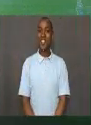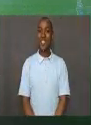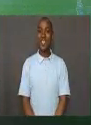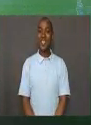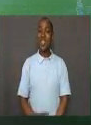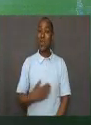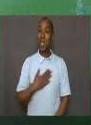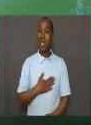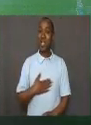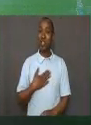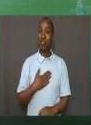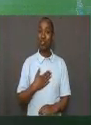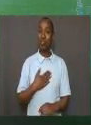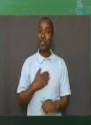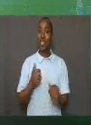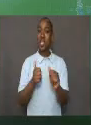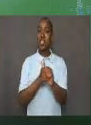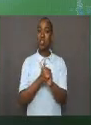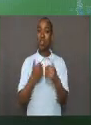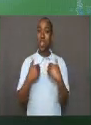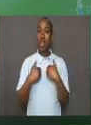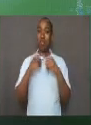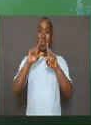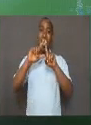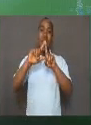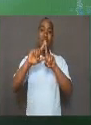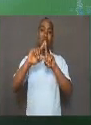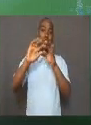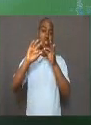Please define the following terms: